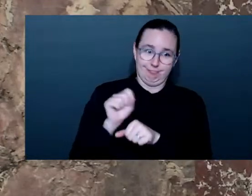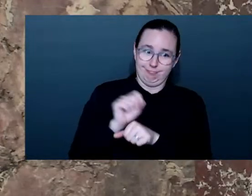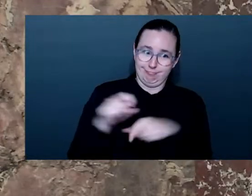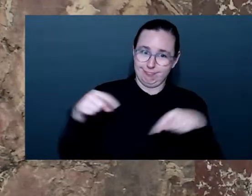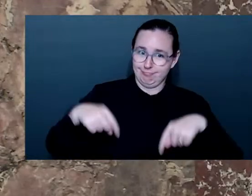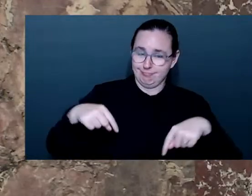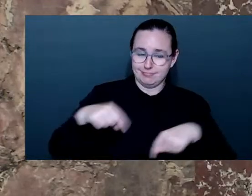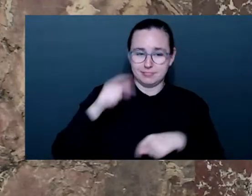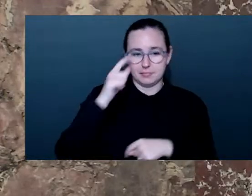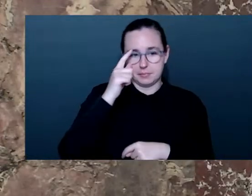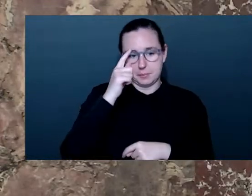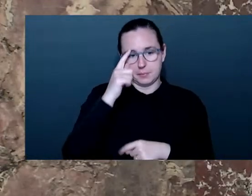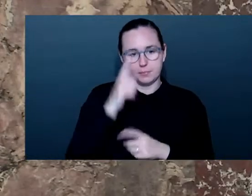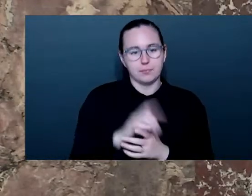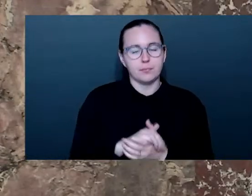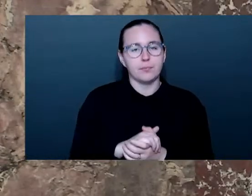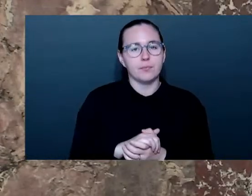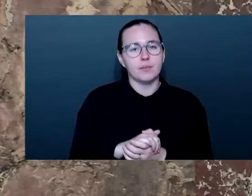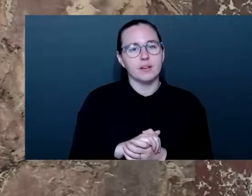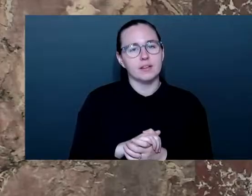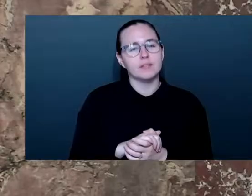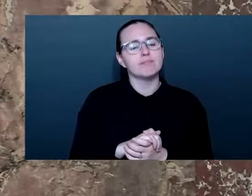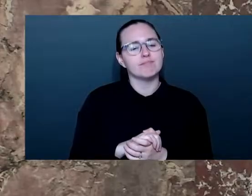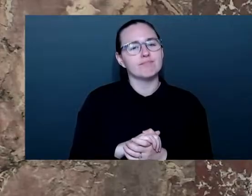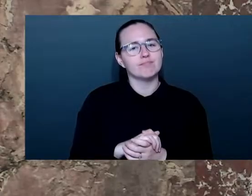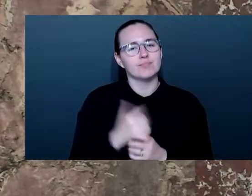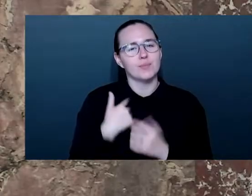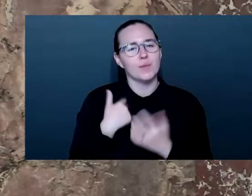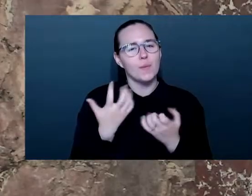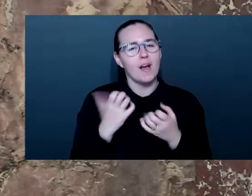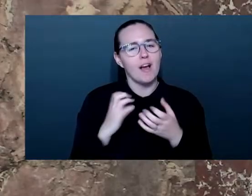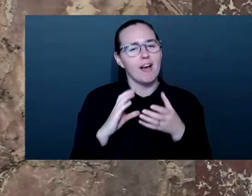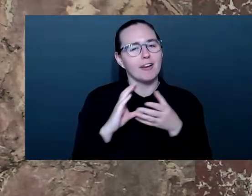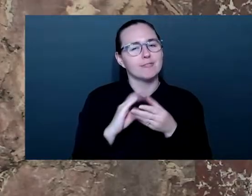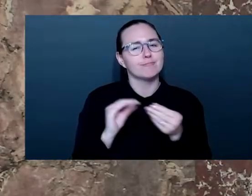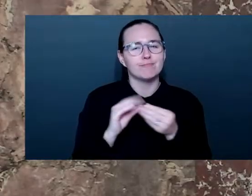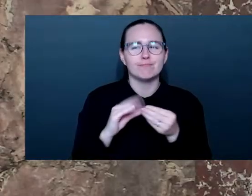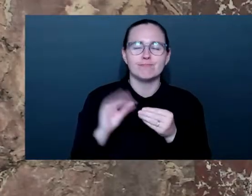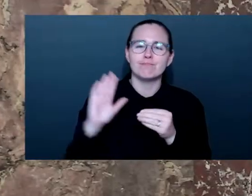his strengths, and one of them, I'd like to focus on those.